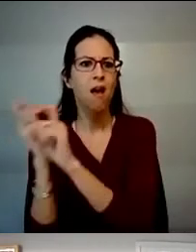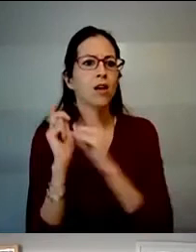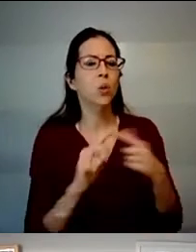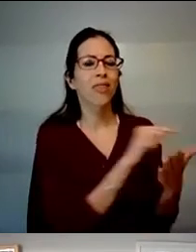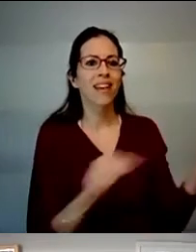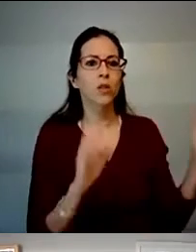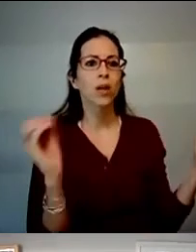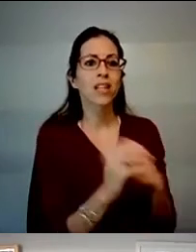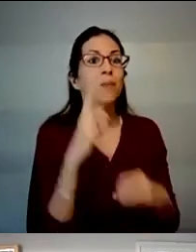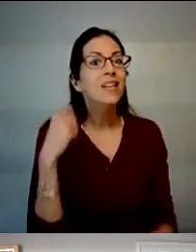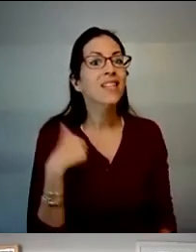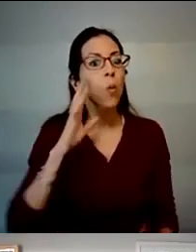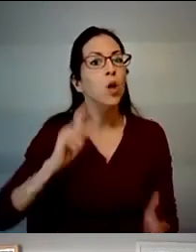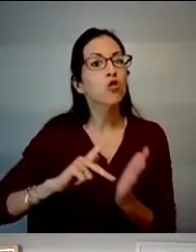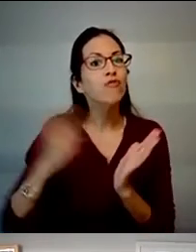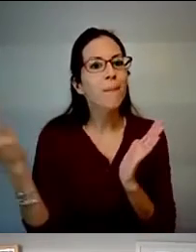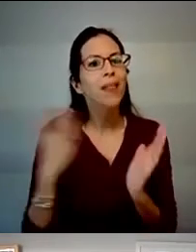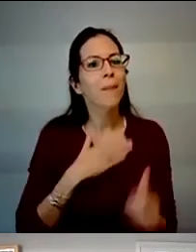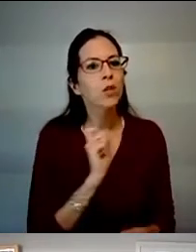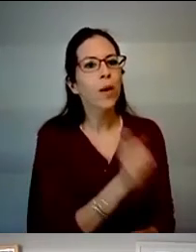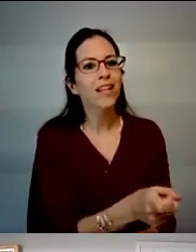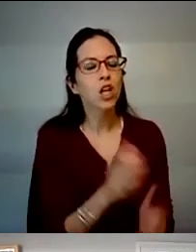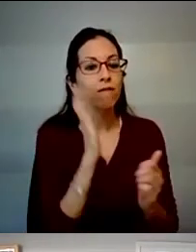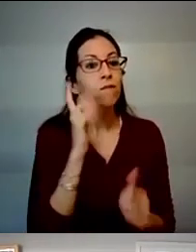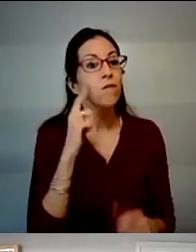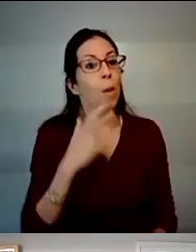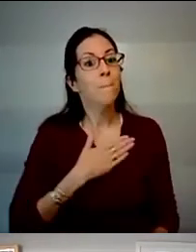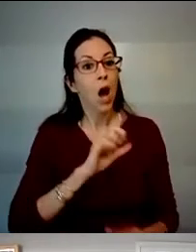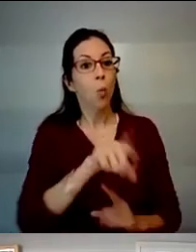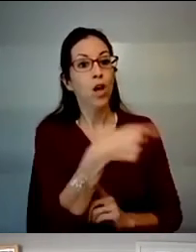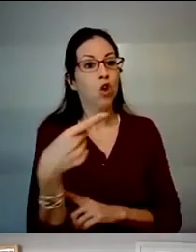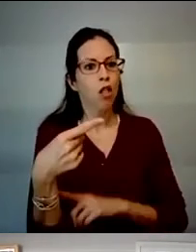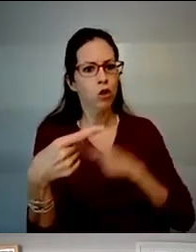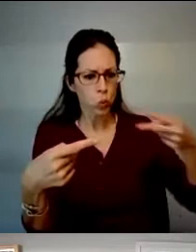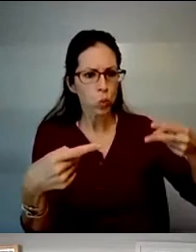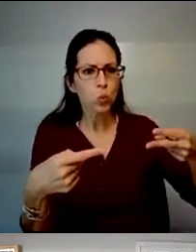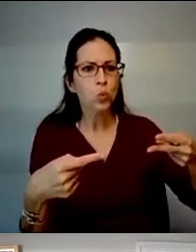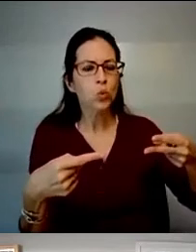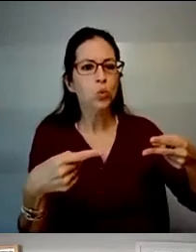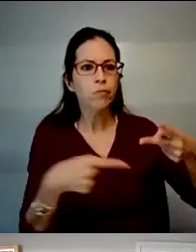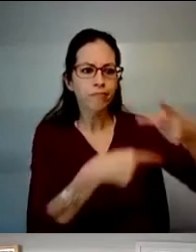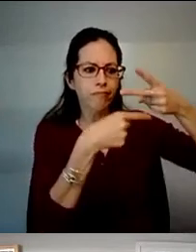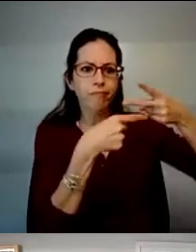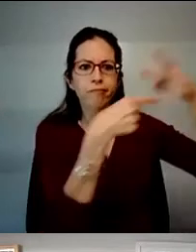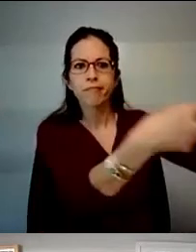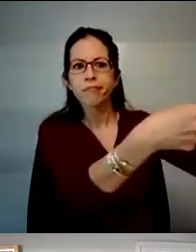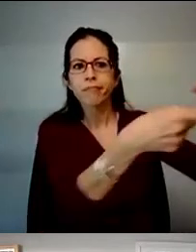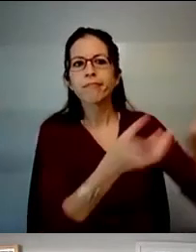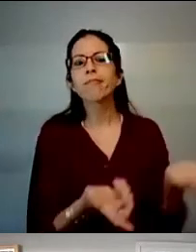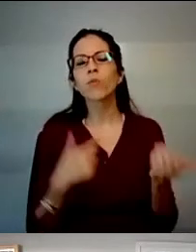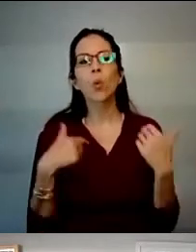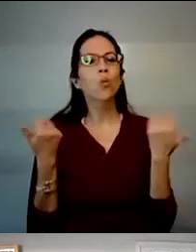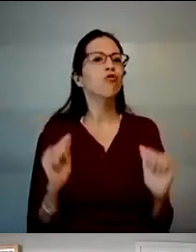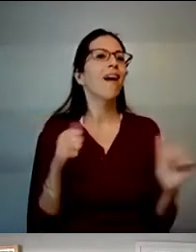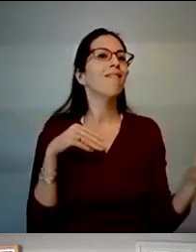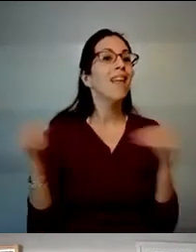triple basically the donation that would have otherwise given. So, you know, it's just trying to be nimble, trying to figure out, you know, other things we